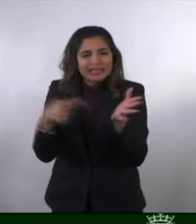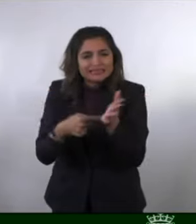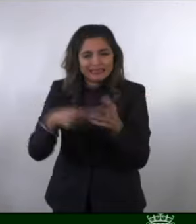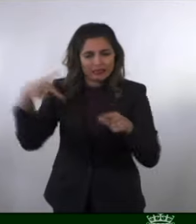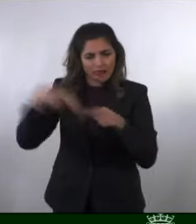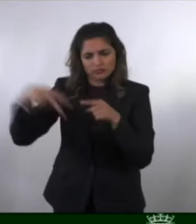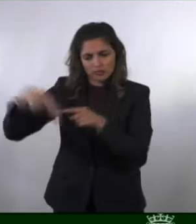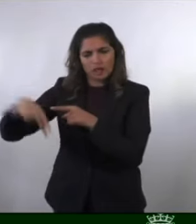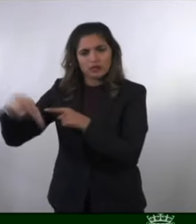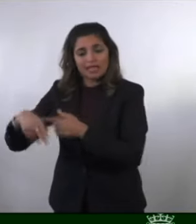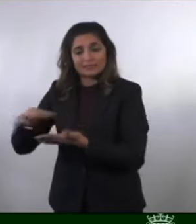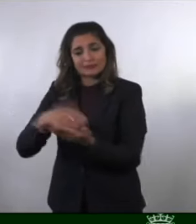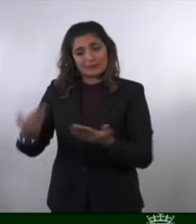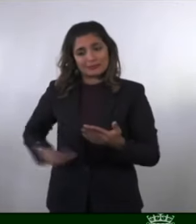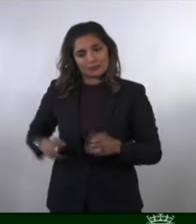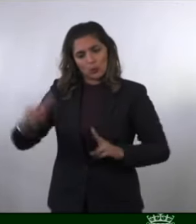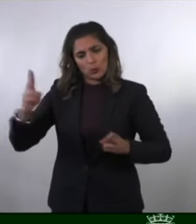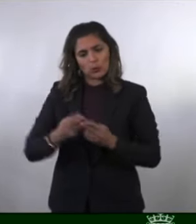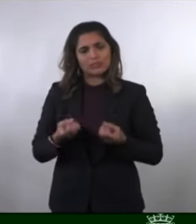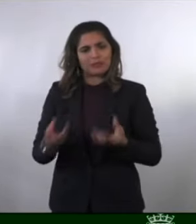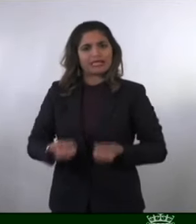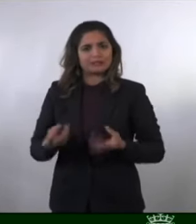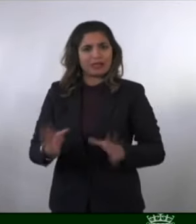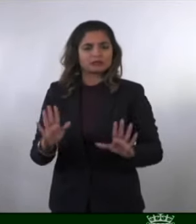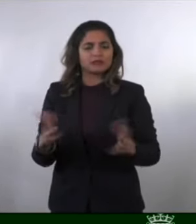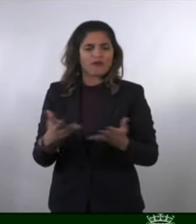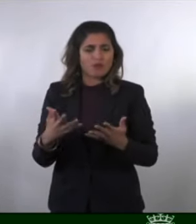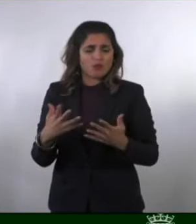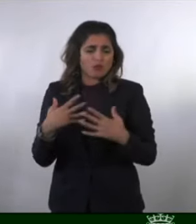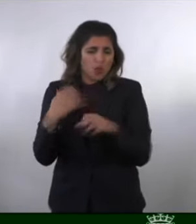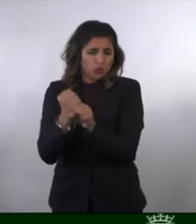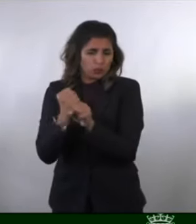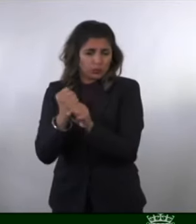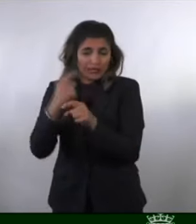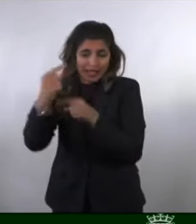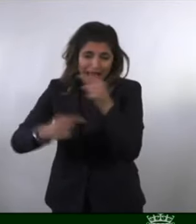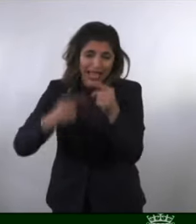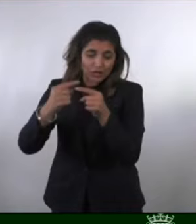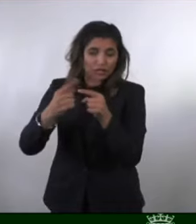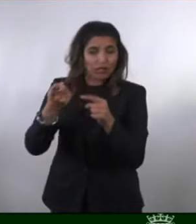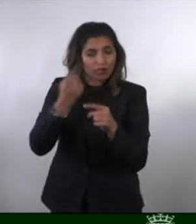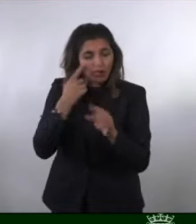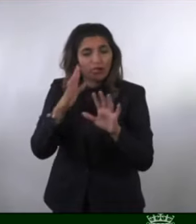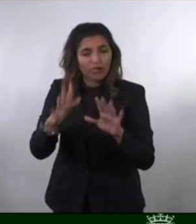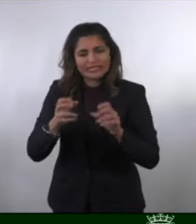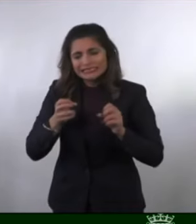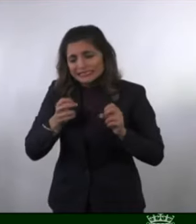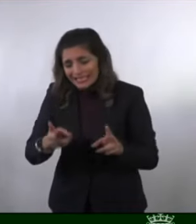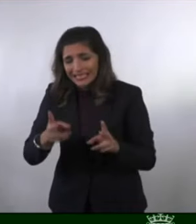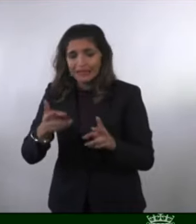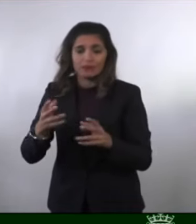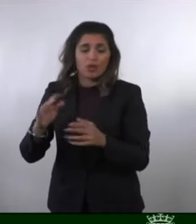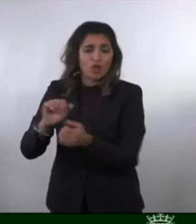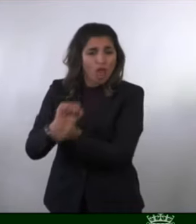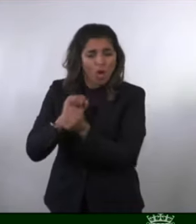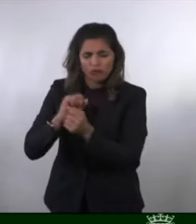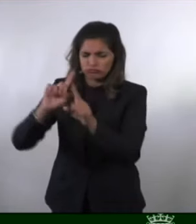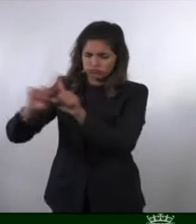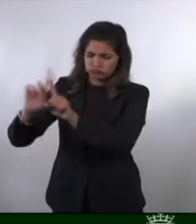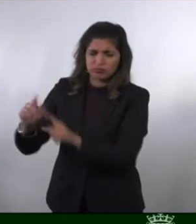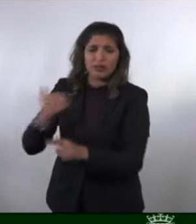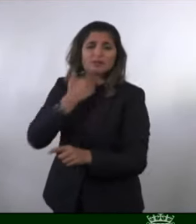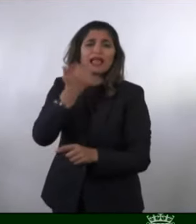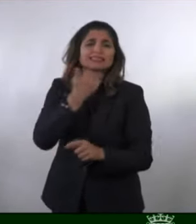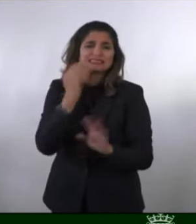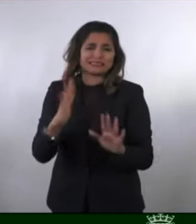VAT, which go on until next year, and plenty of schemes for loans and grants to help small business.